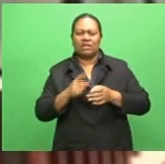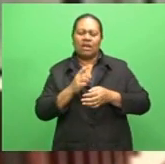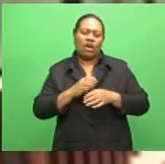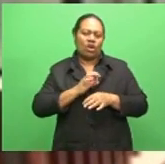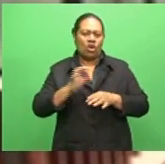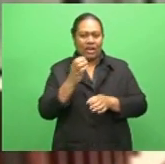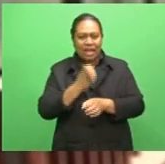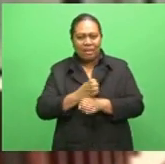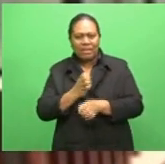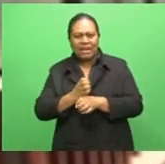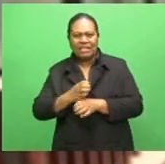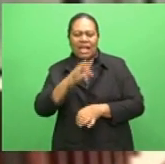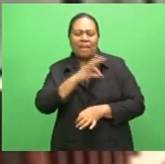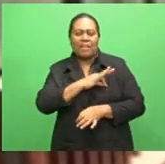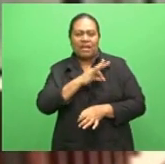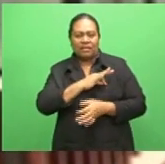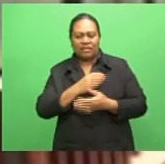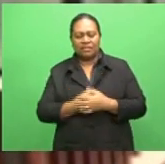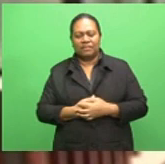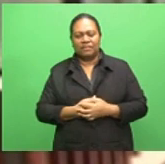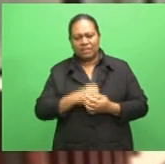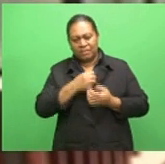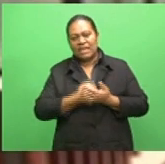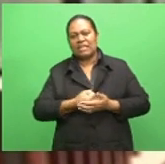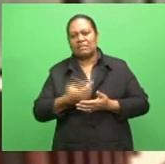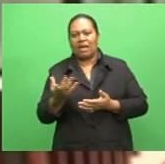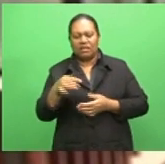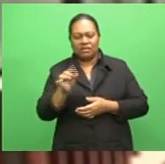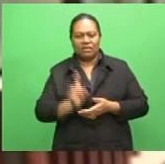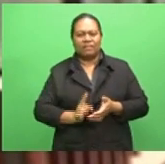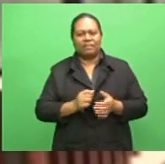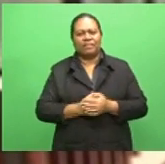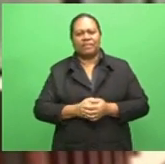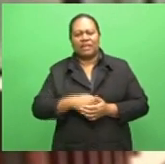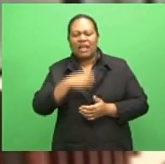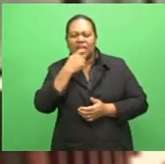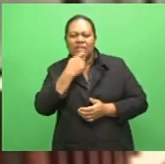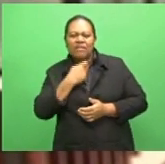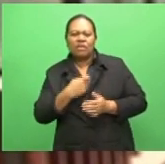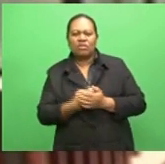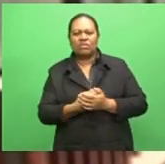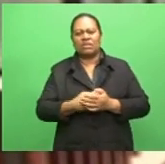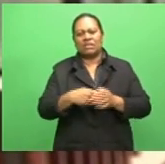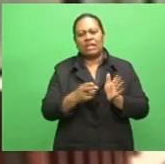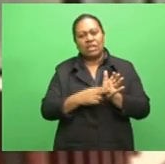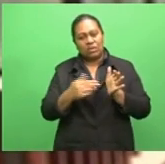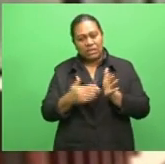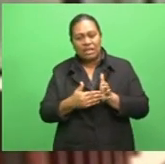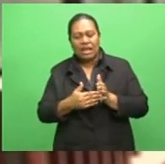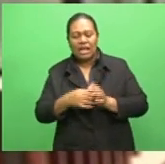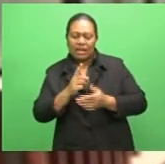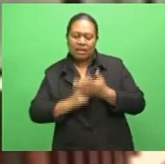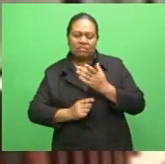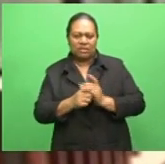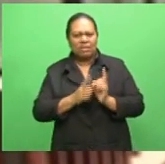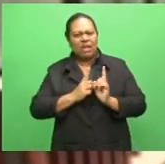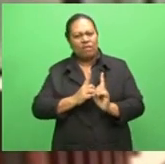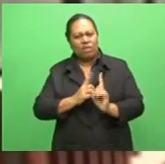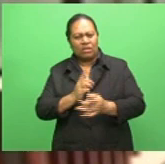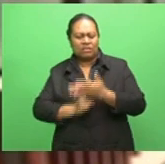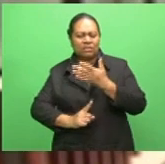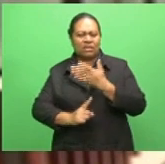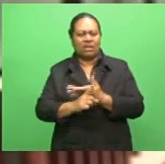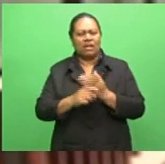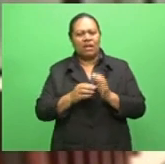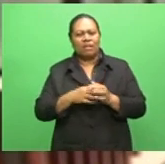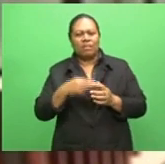unemployment benefits expiring today. In the week ahead, we have few key economic data and events lined up, with major focus being on the